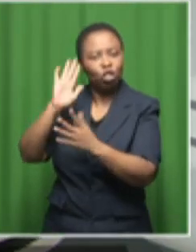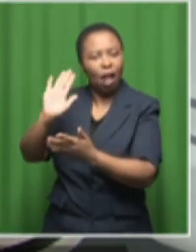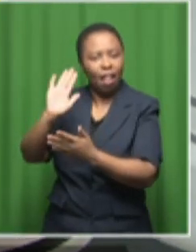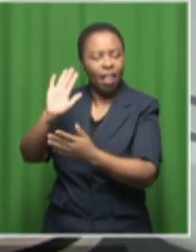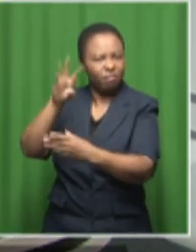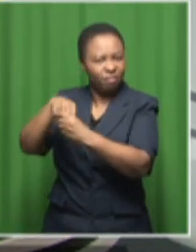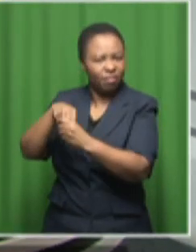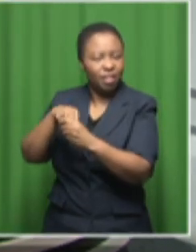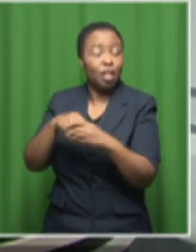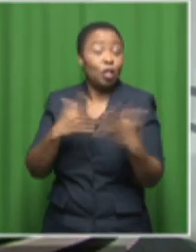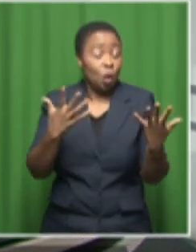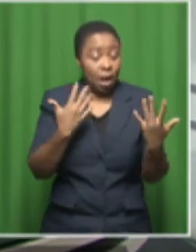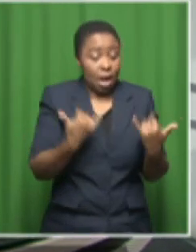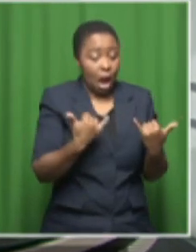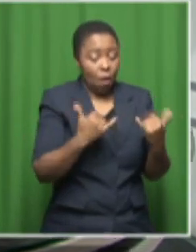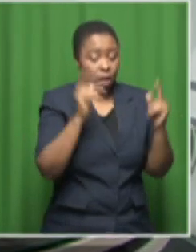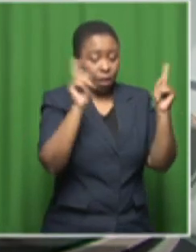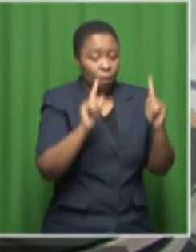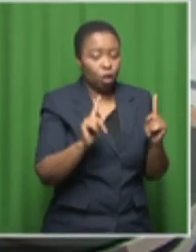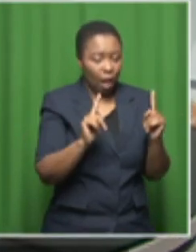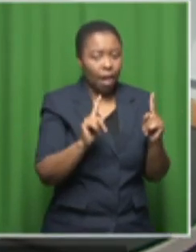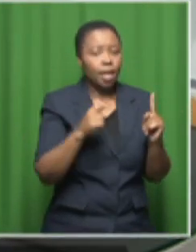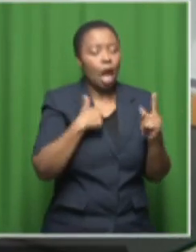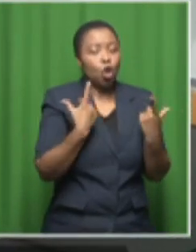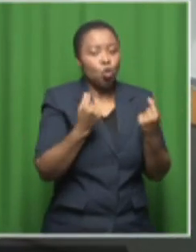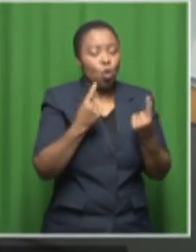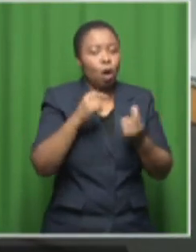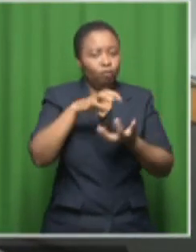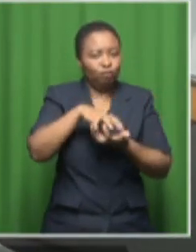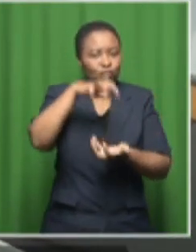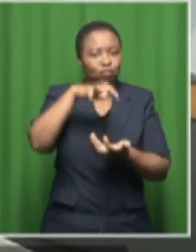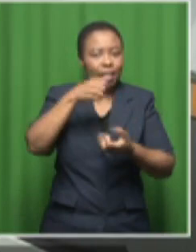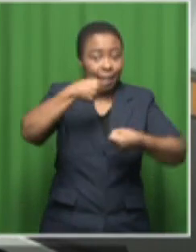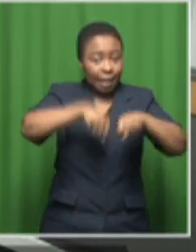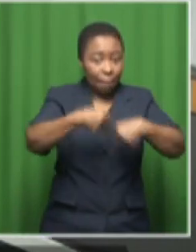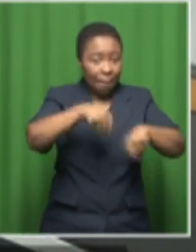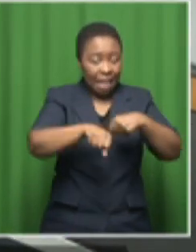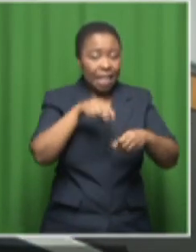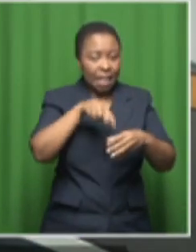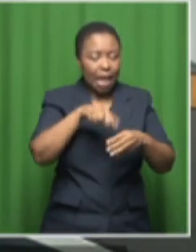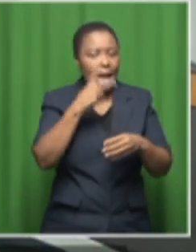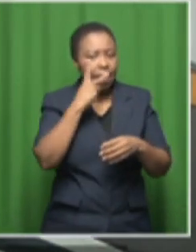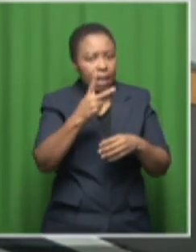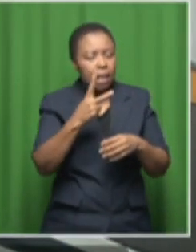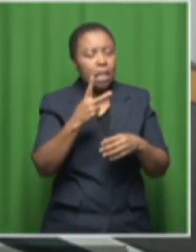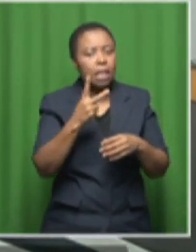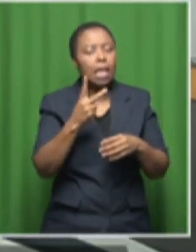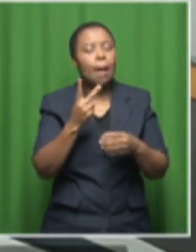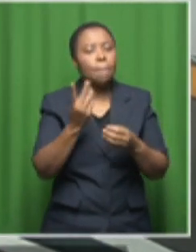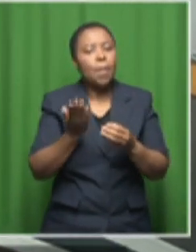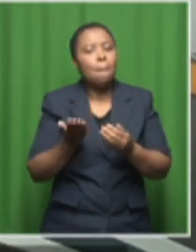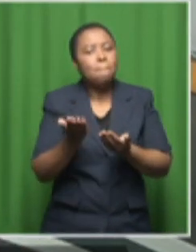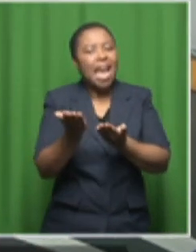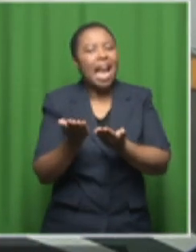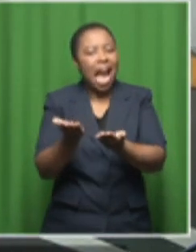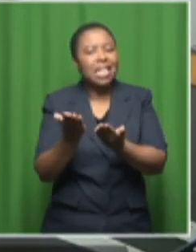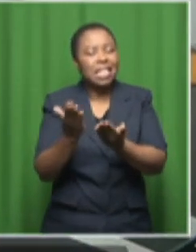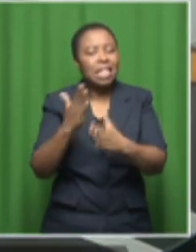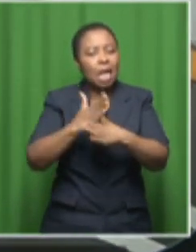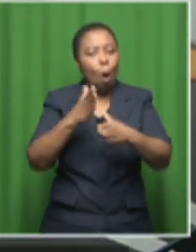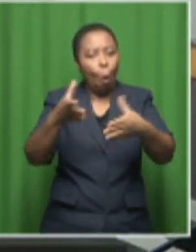Especially with what I am doing currently, the dumplings, I saw a gap in the bakery industry. That's when